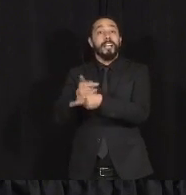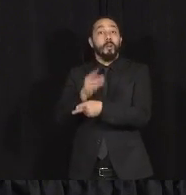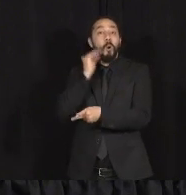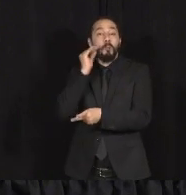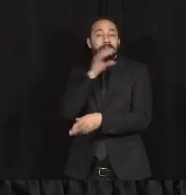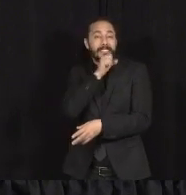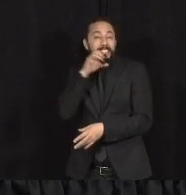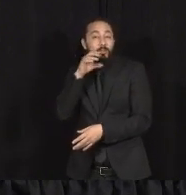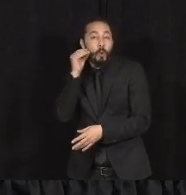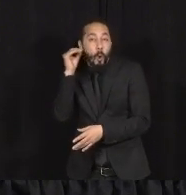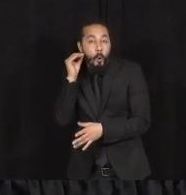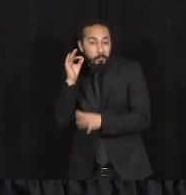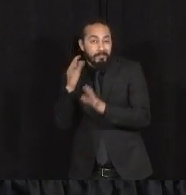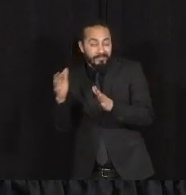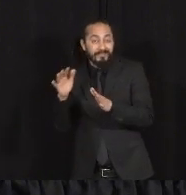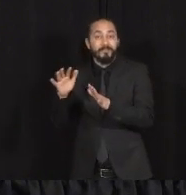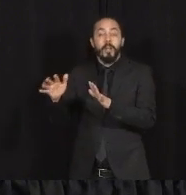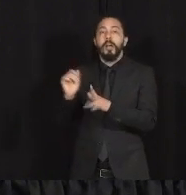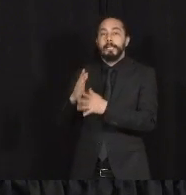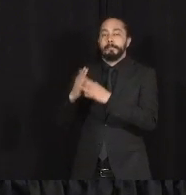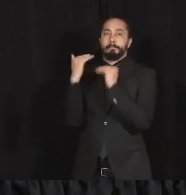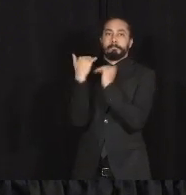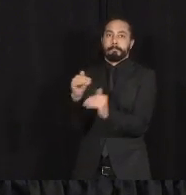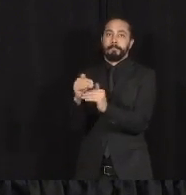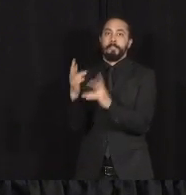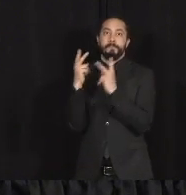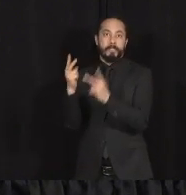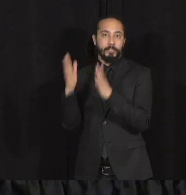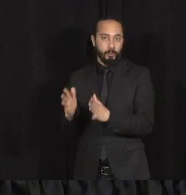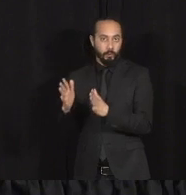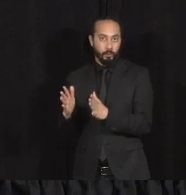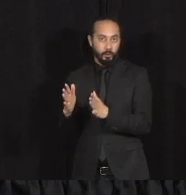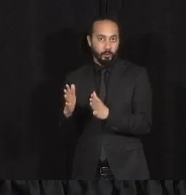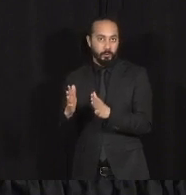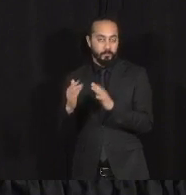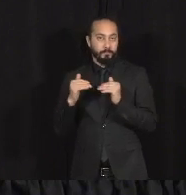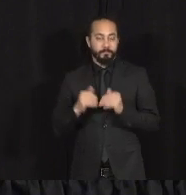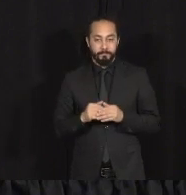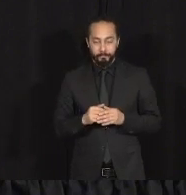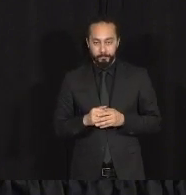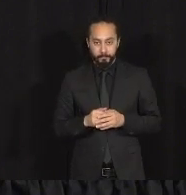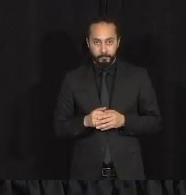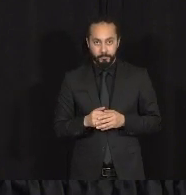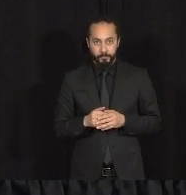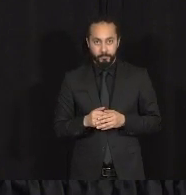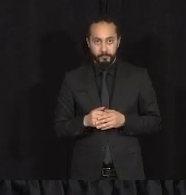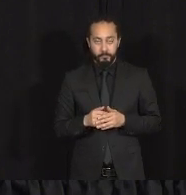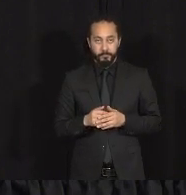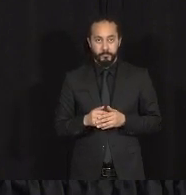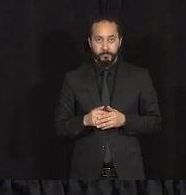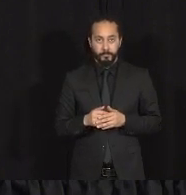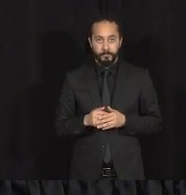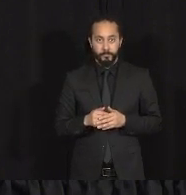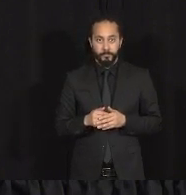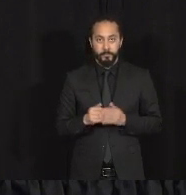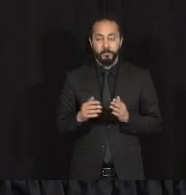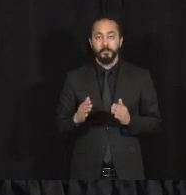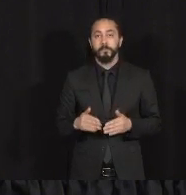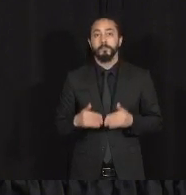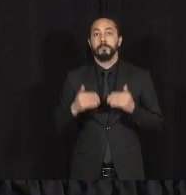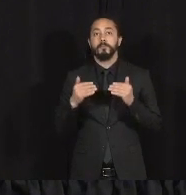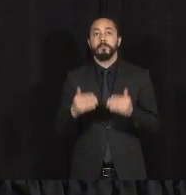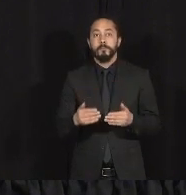looking carefully at those who are in short-term in and out arrangements with correctional